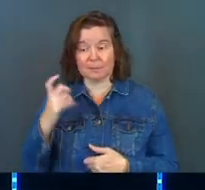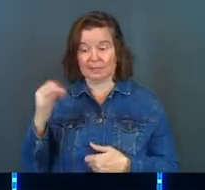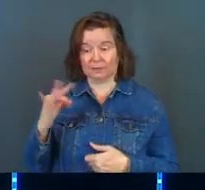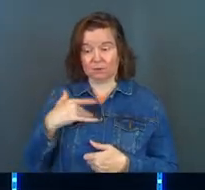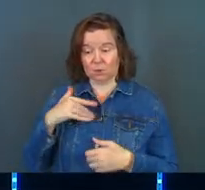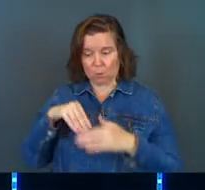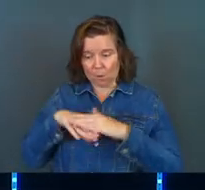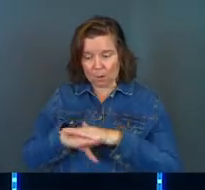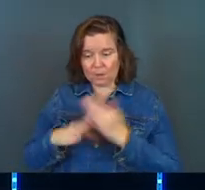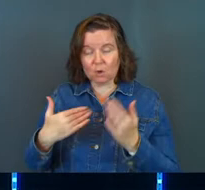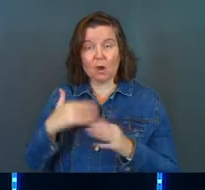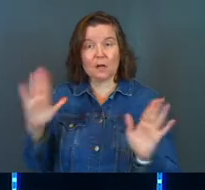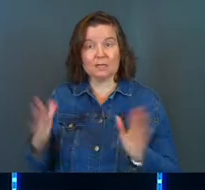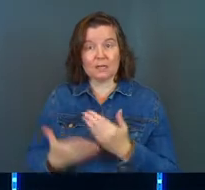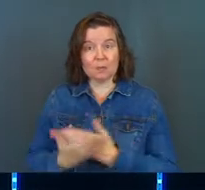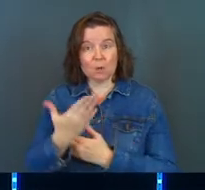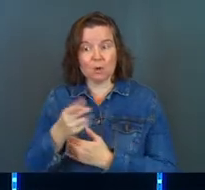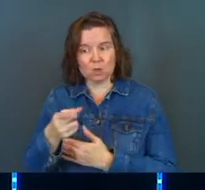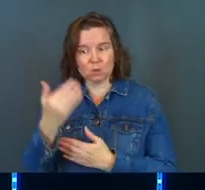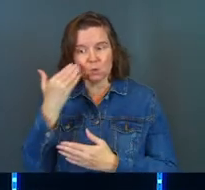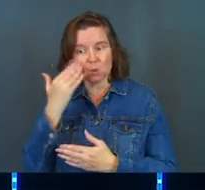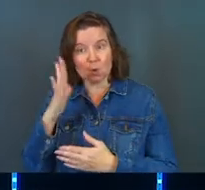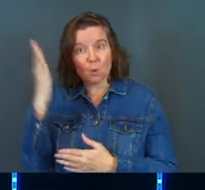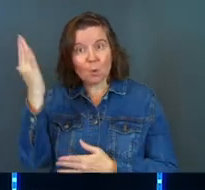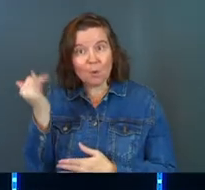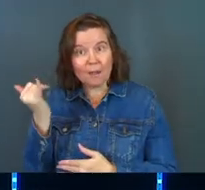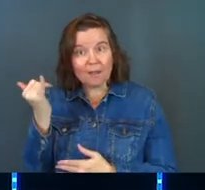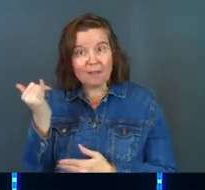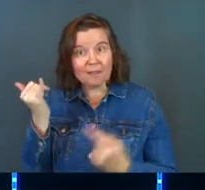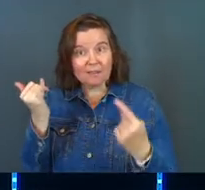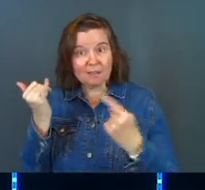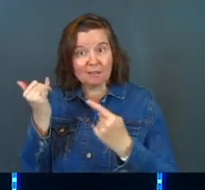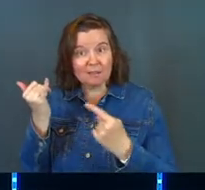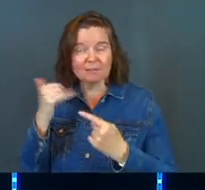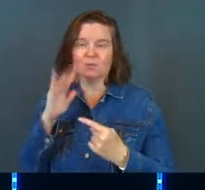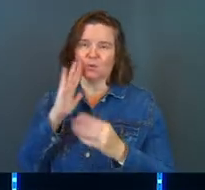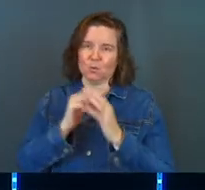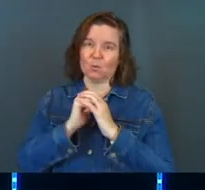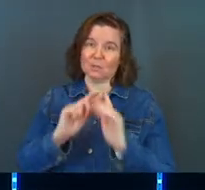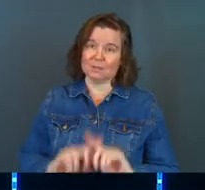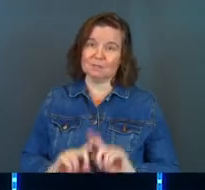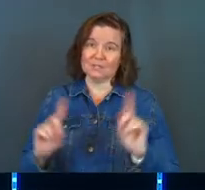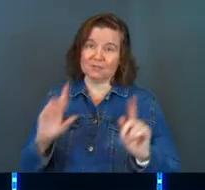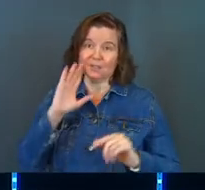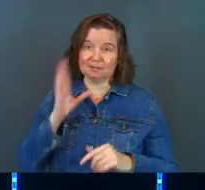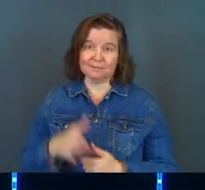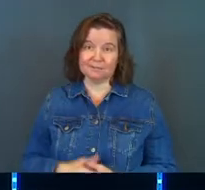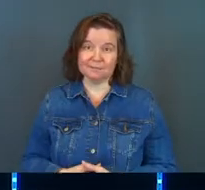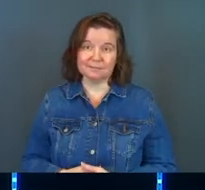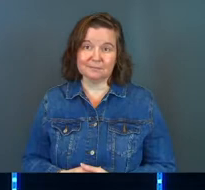Because if you walk in here on a Sunday morning and you know what your why is, you'll worship different.